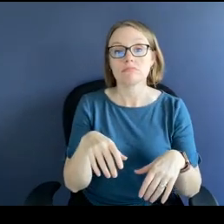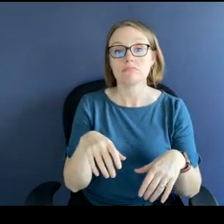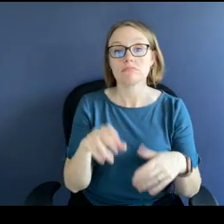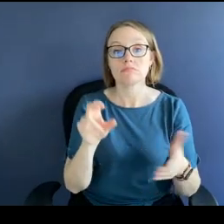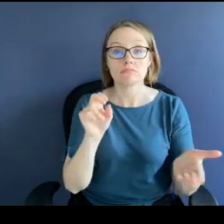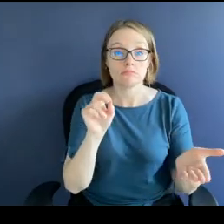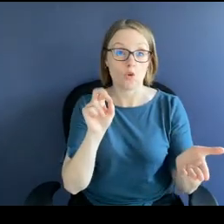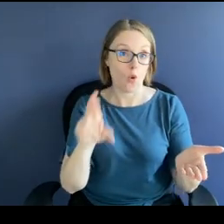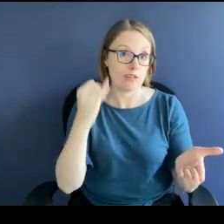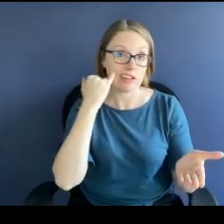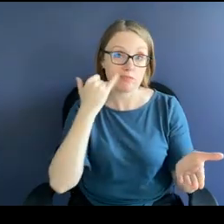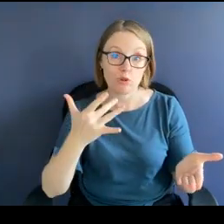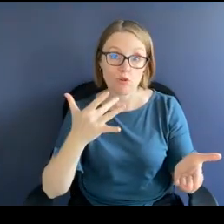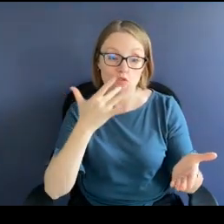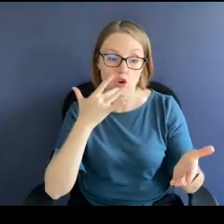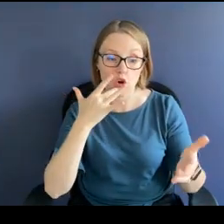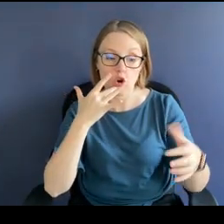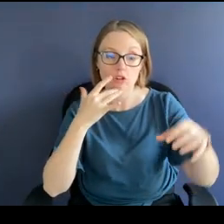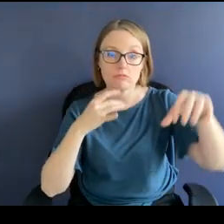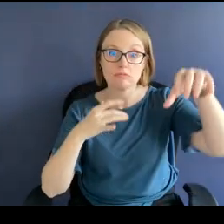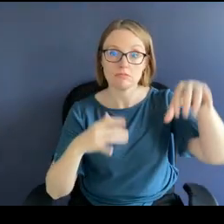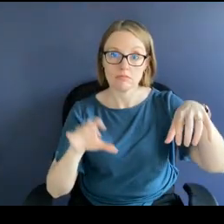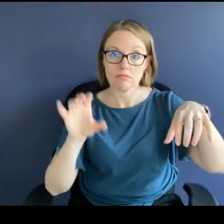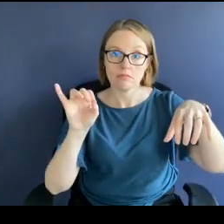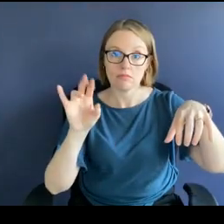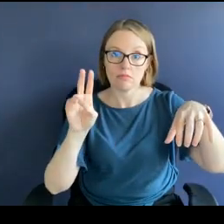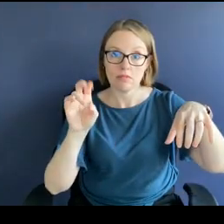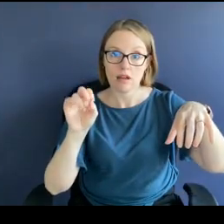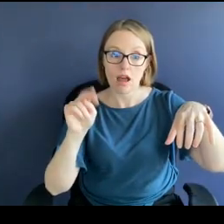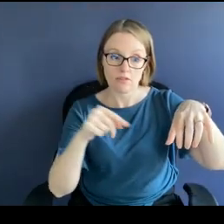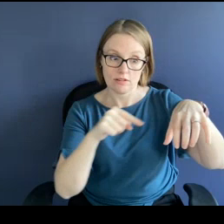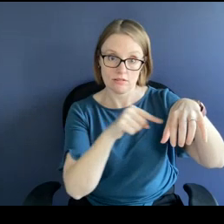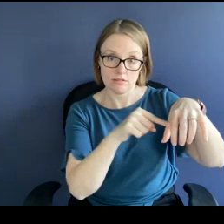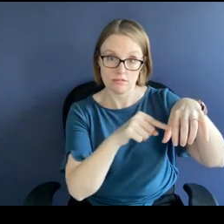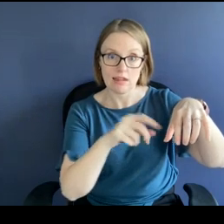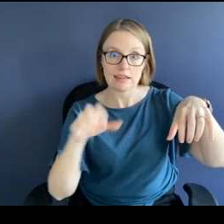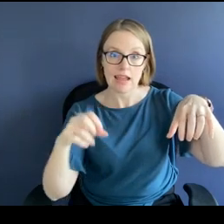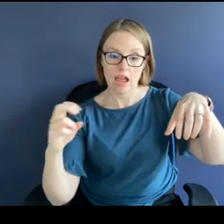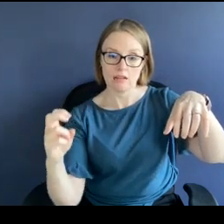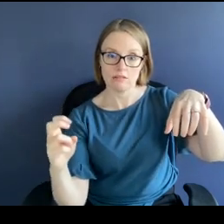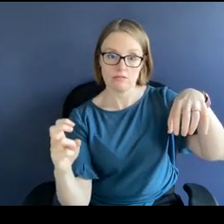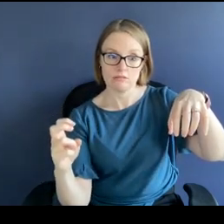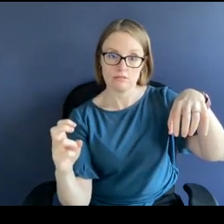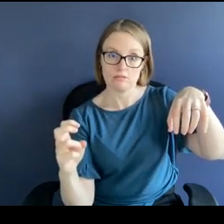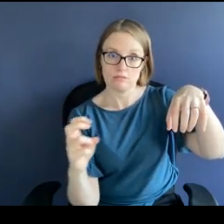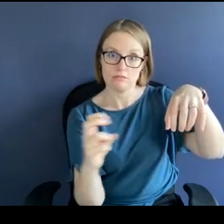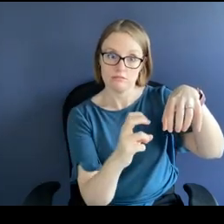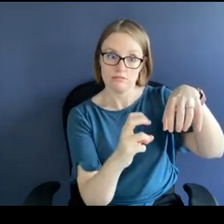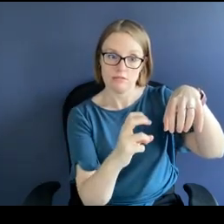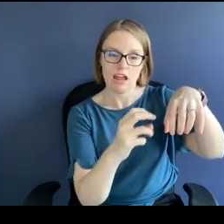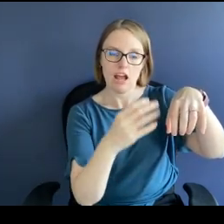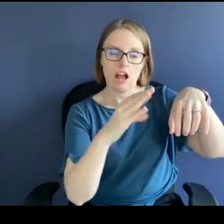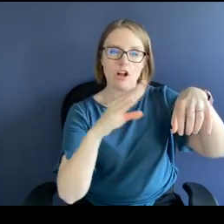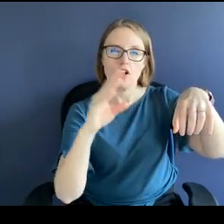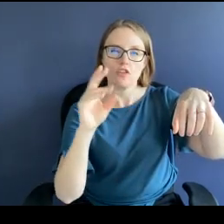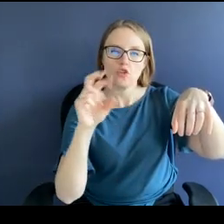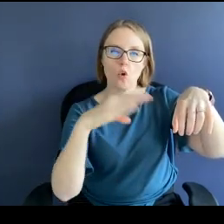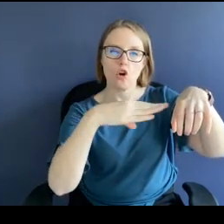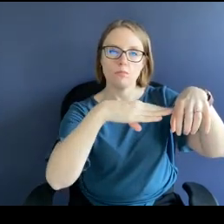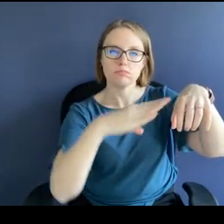with a forward approach to the oven where their feet are actually under the oven door, and then they can